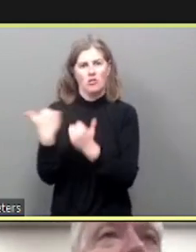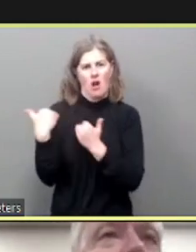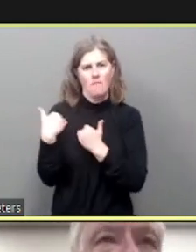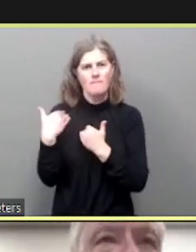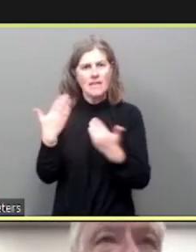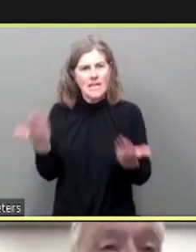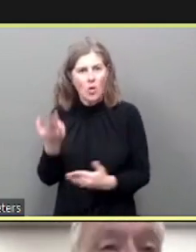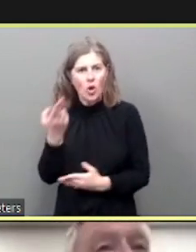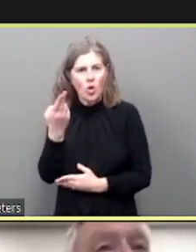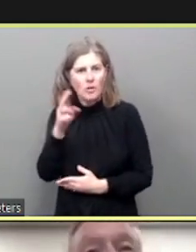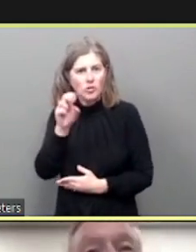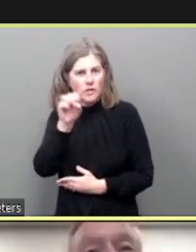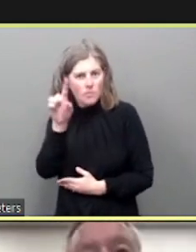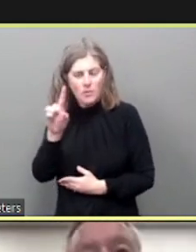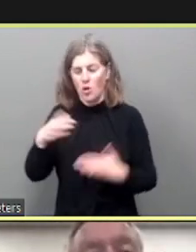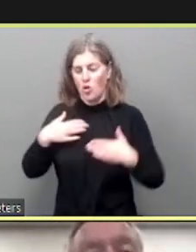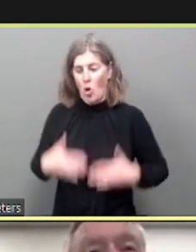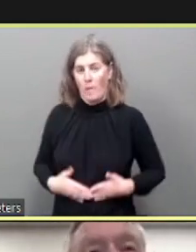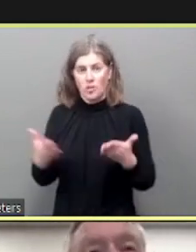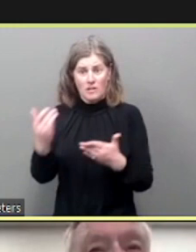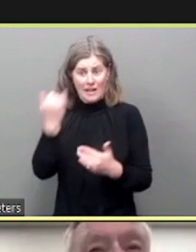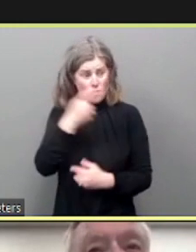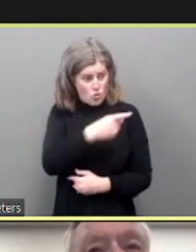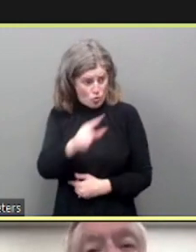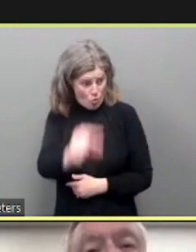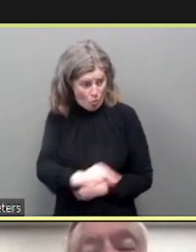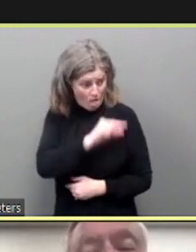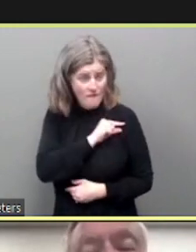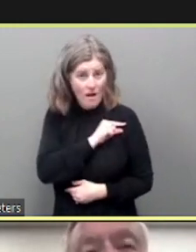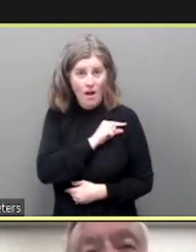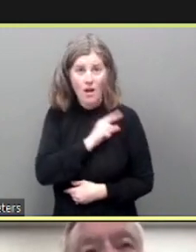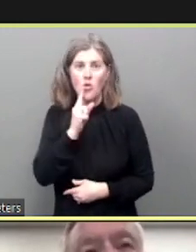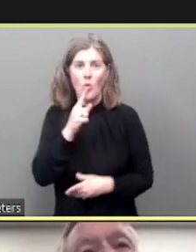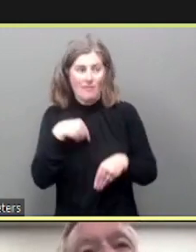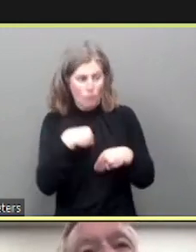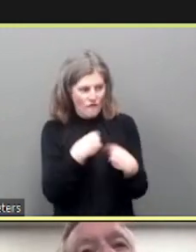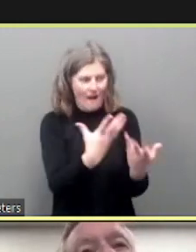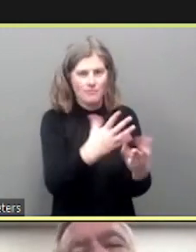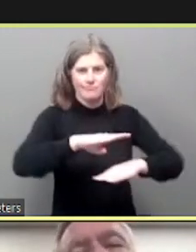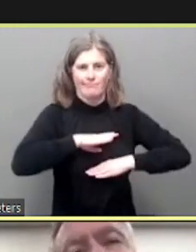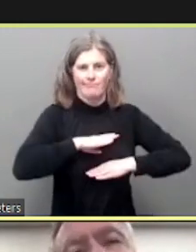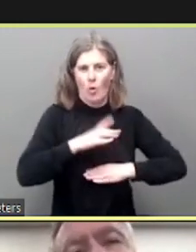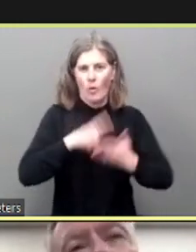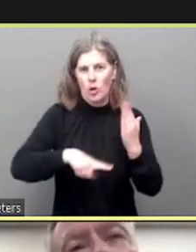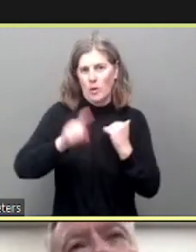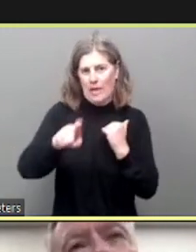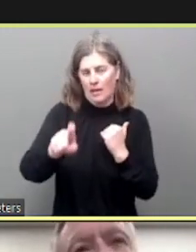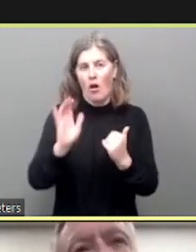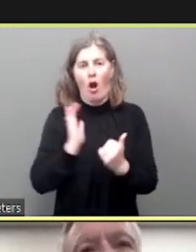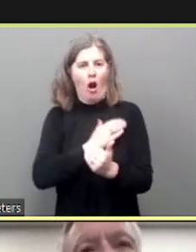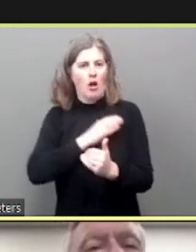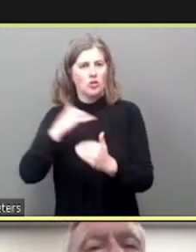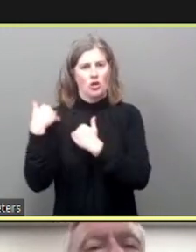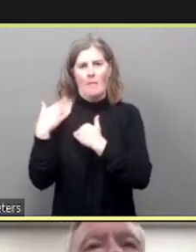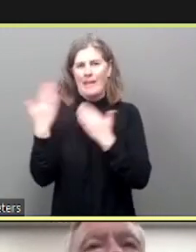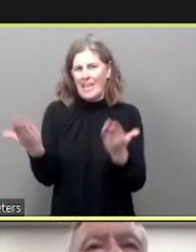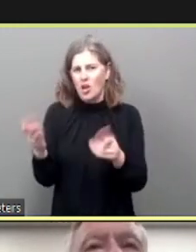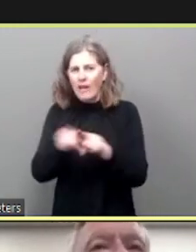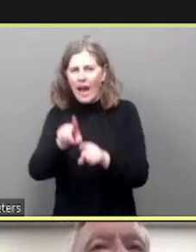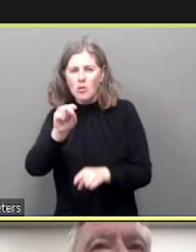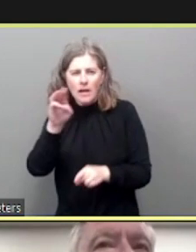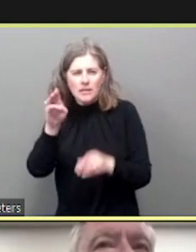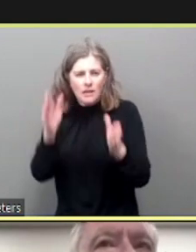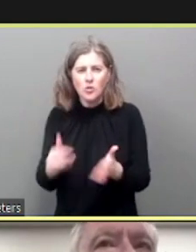that everybody who qualifies for a benefit actually receives it, it's also all of our job as New Mexico to lend a helping hand